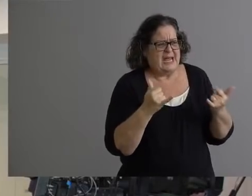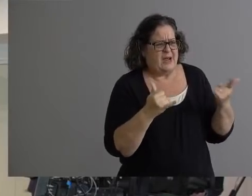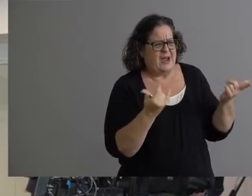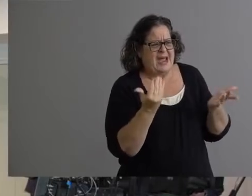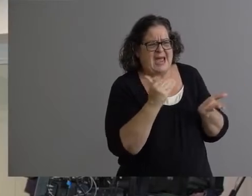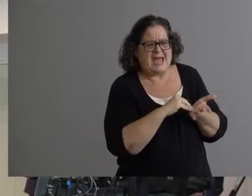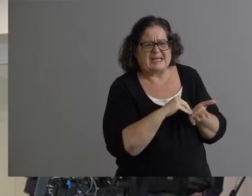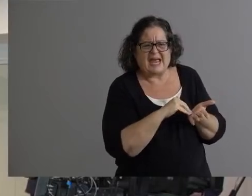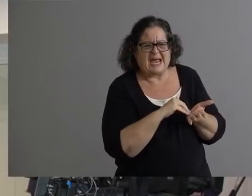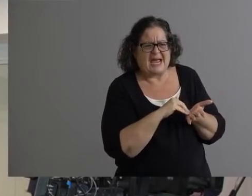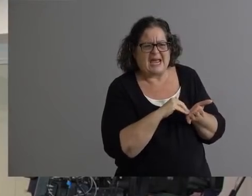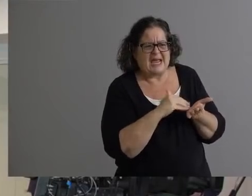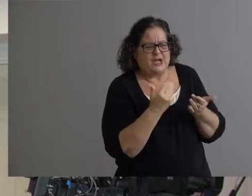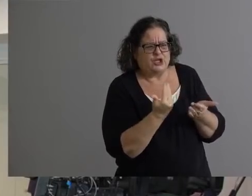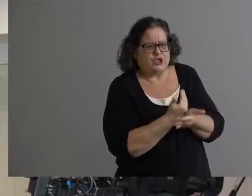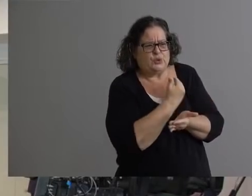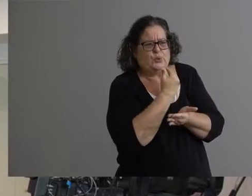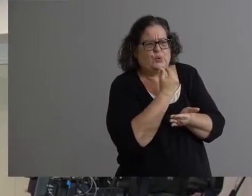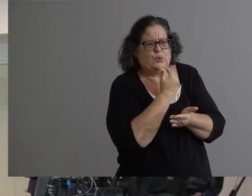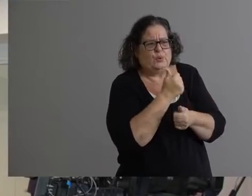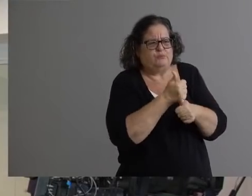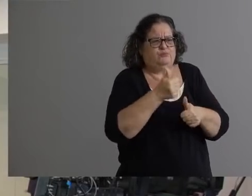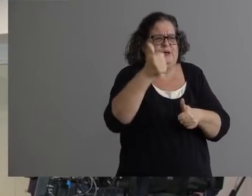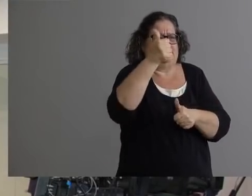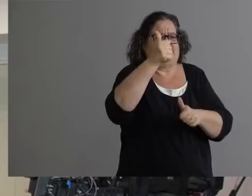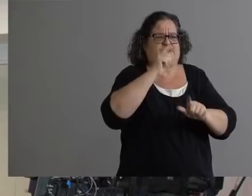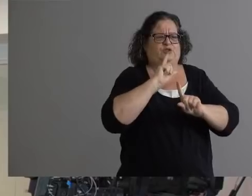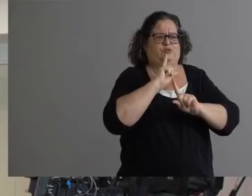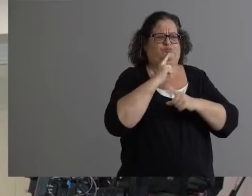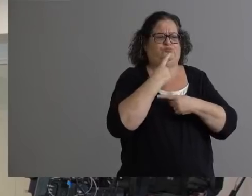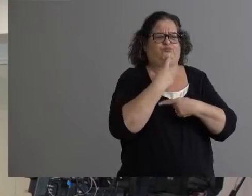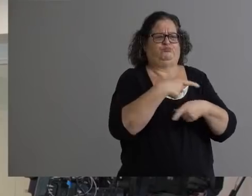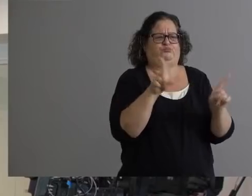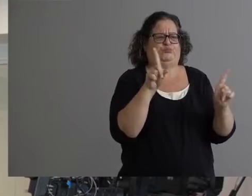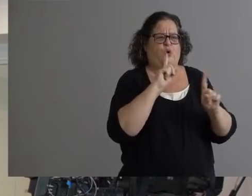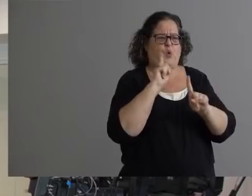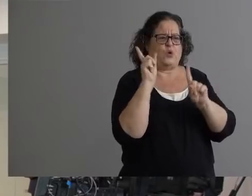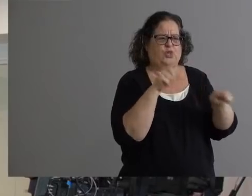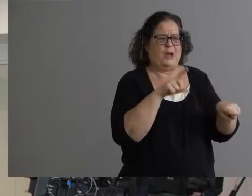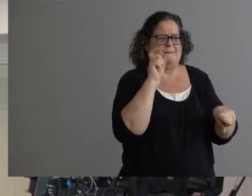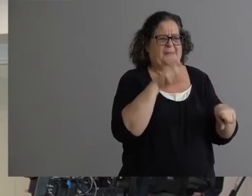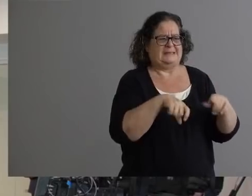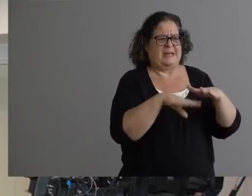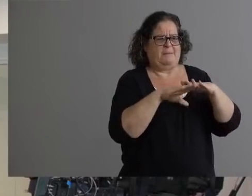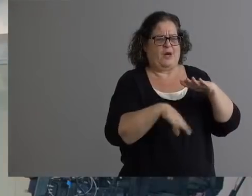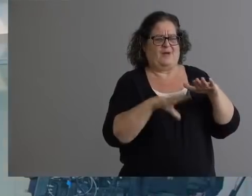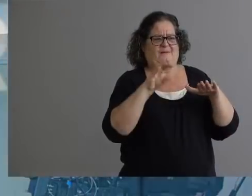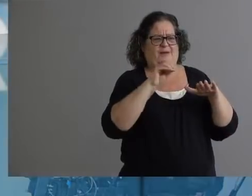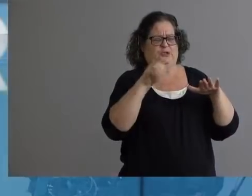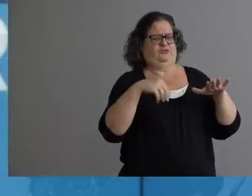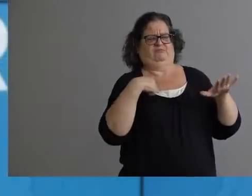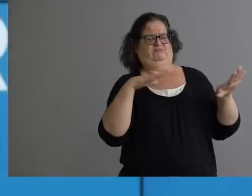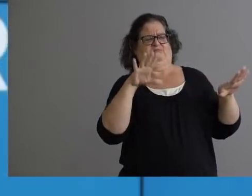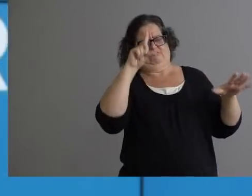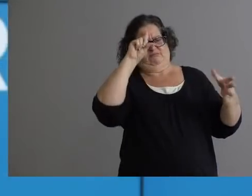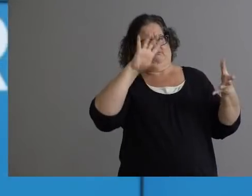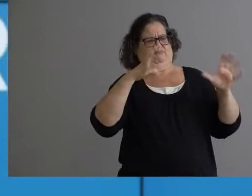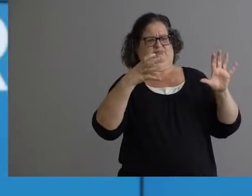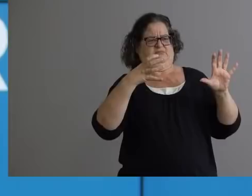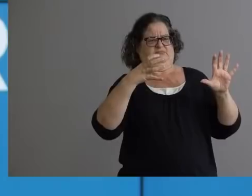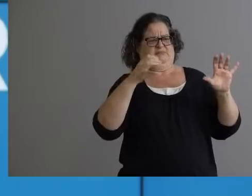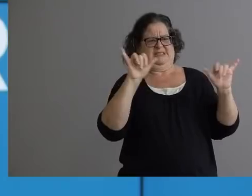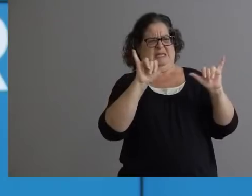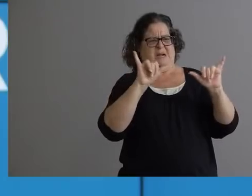action. Restaurants cannot be filled to 50% of occupancy. What's going on? We are